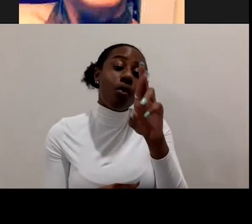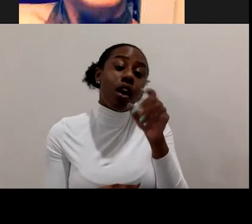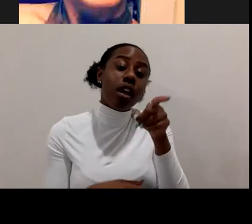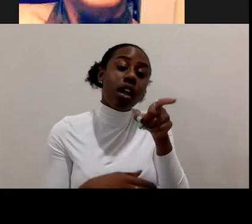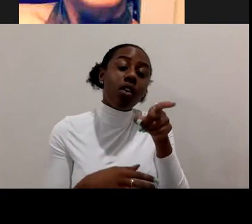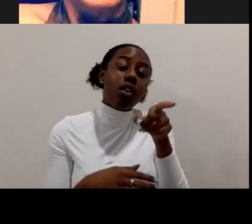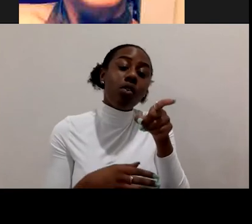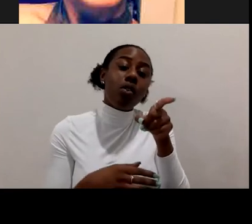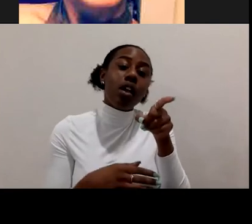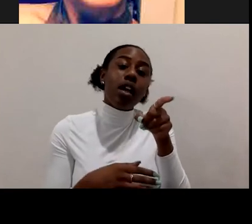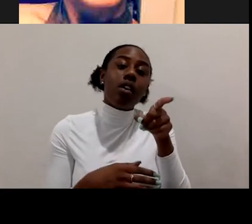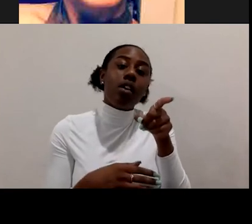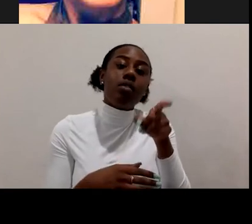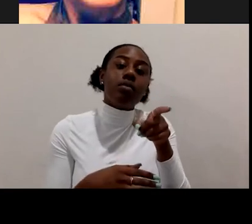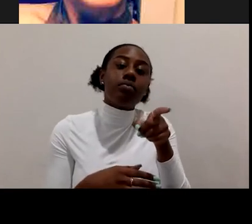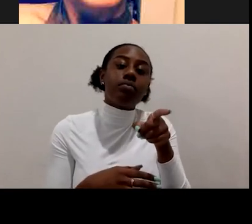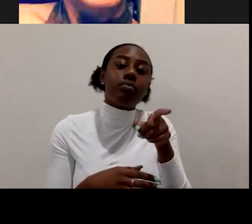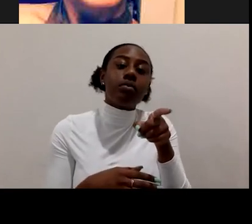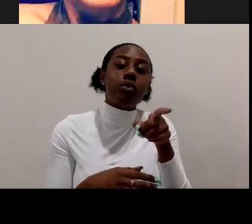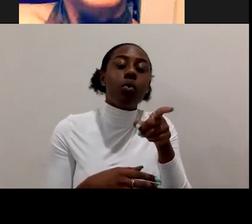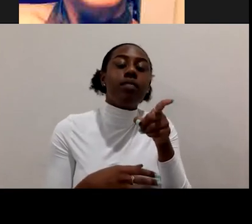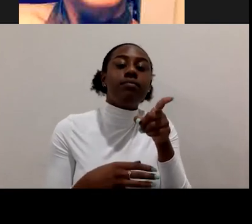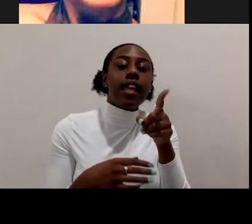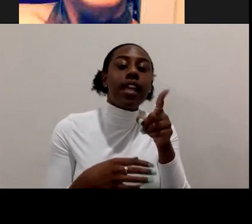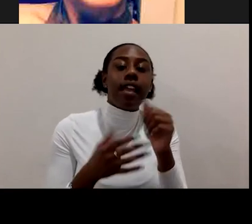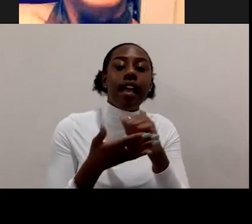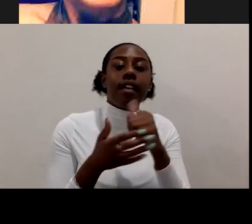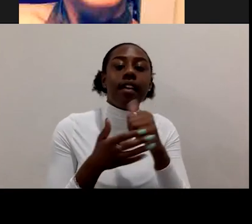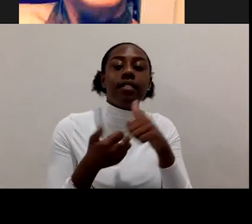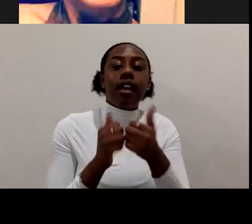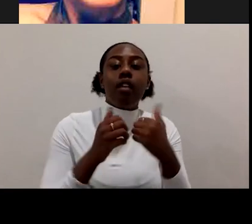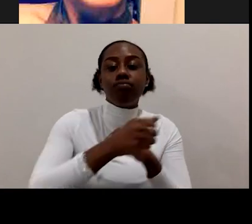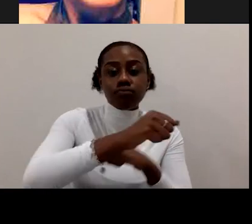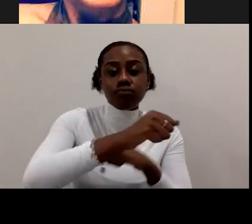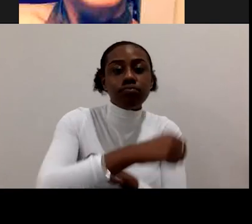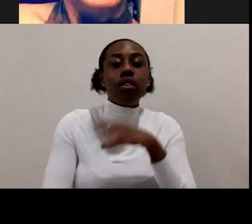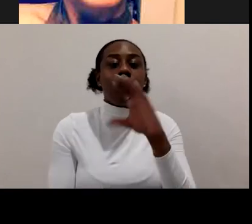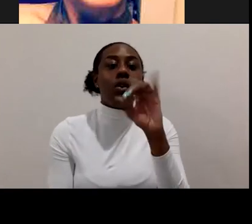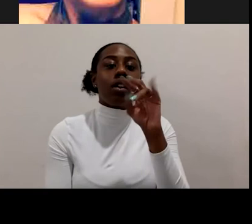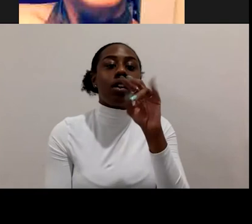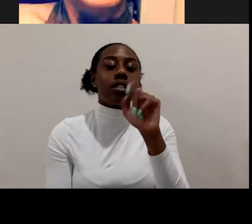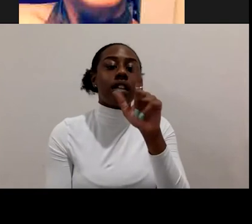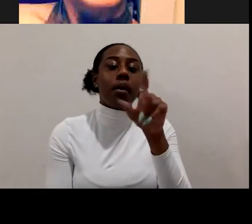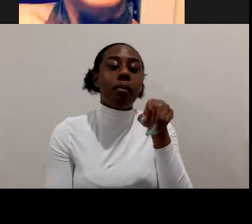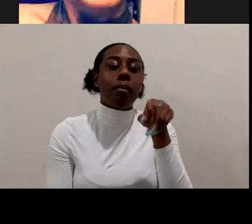COINTELPRO, was also behind the Palmer raids.